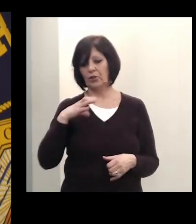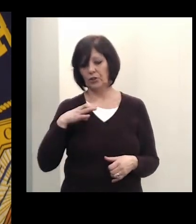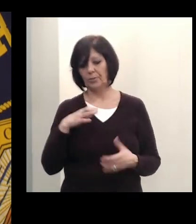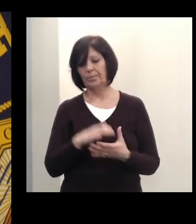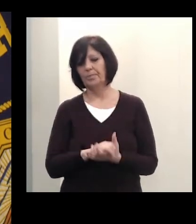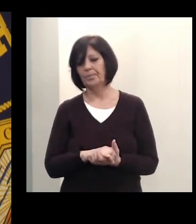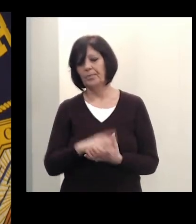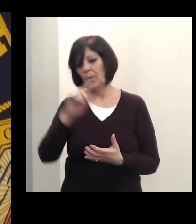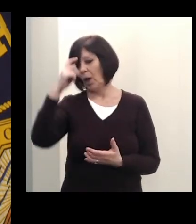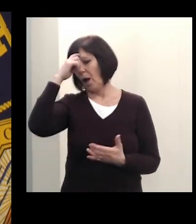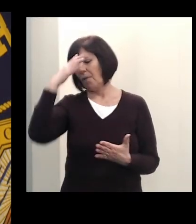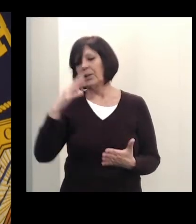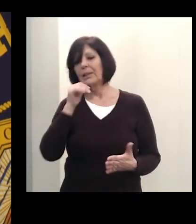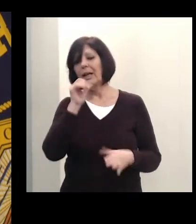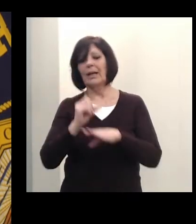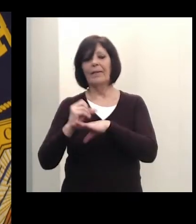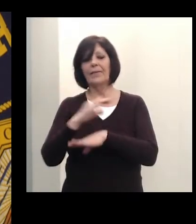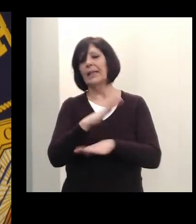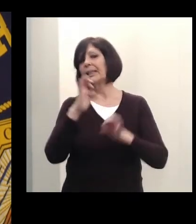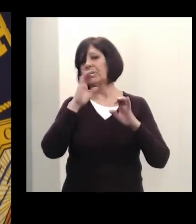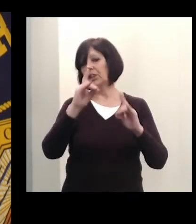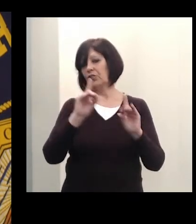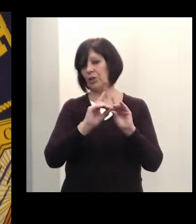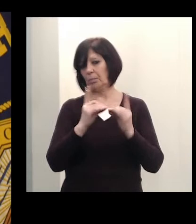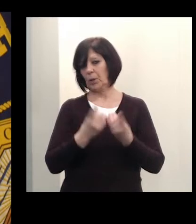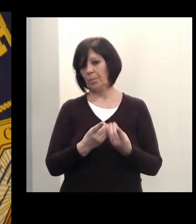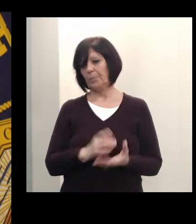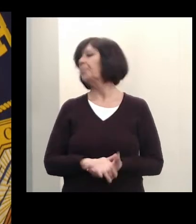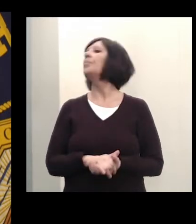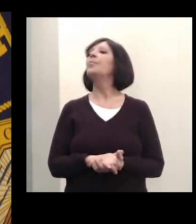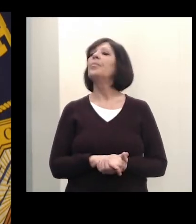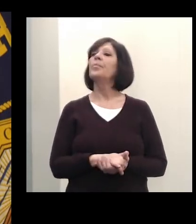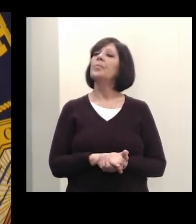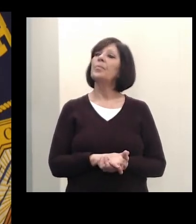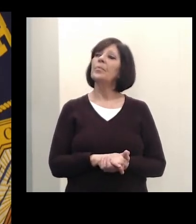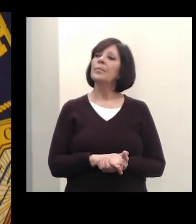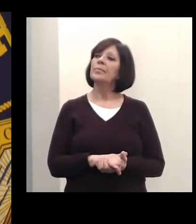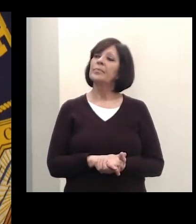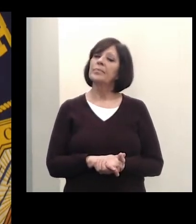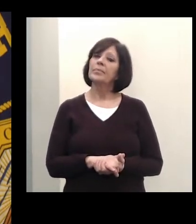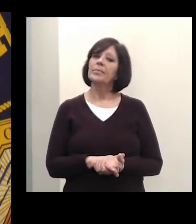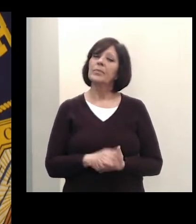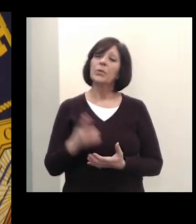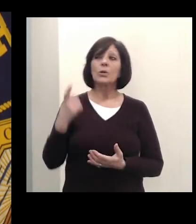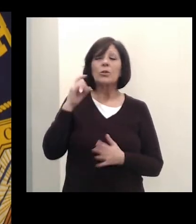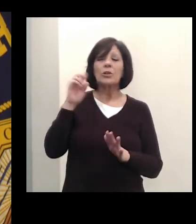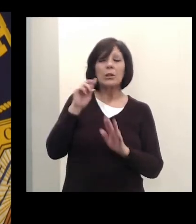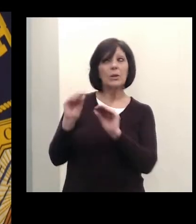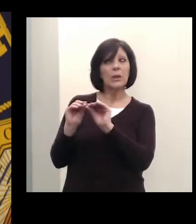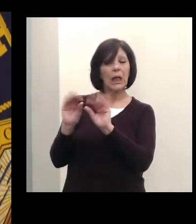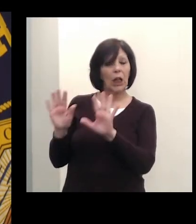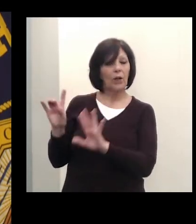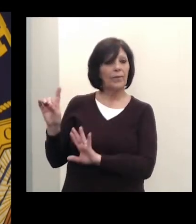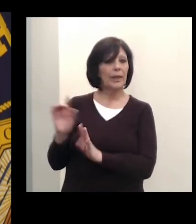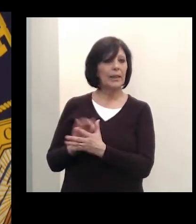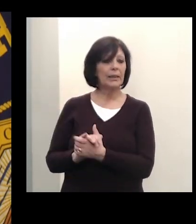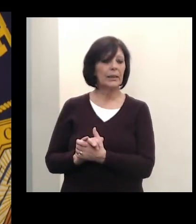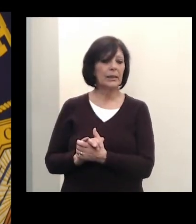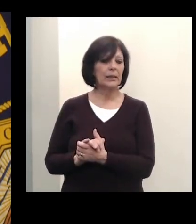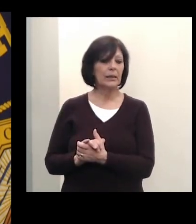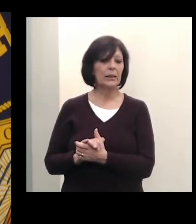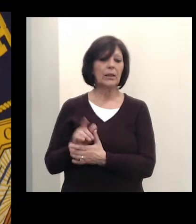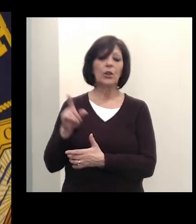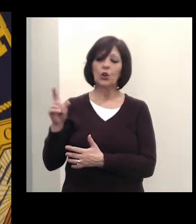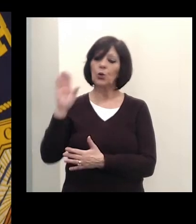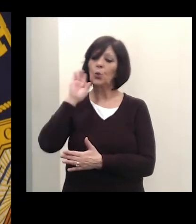not affect the Education Department's own internal rule. So just to clarify, you would